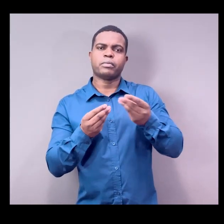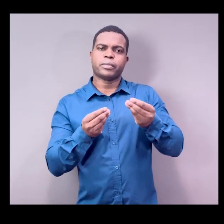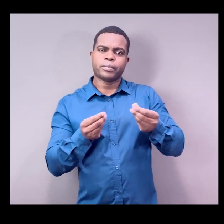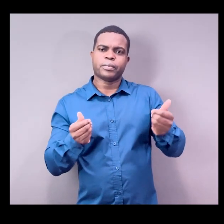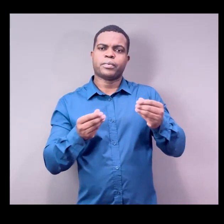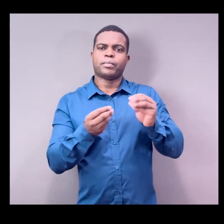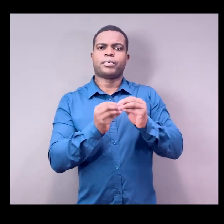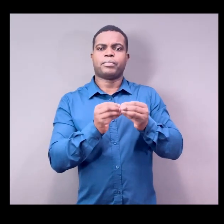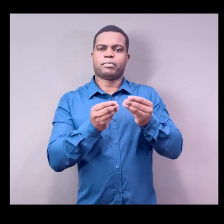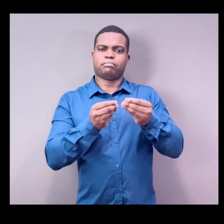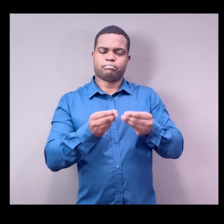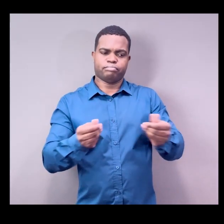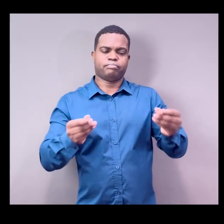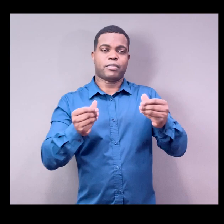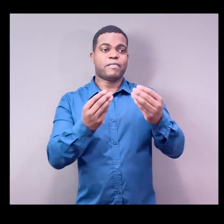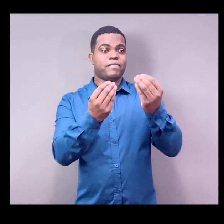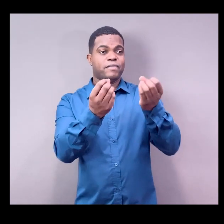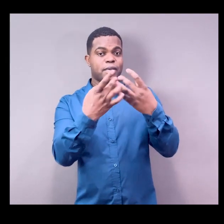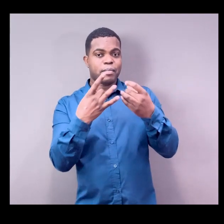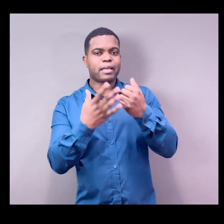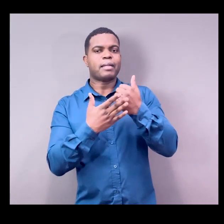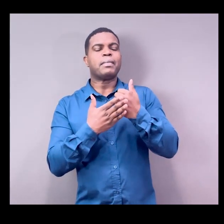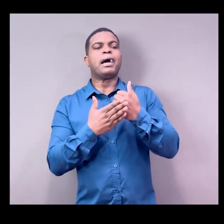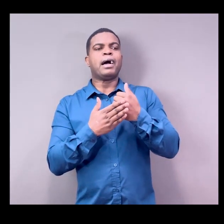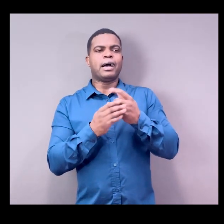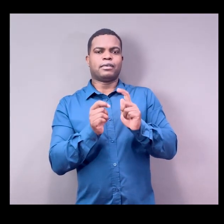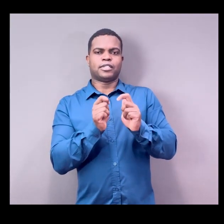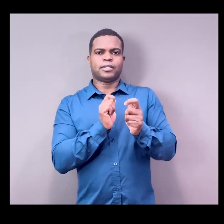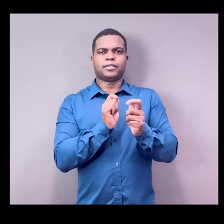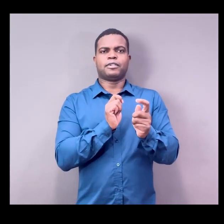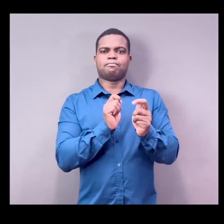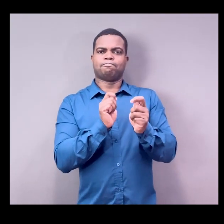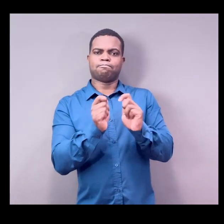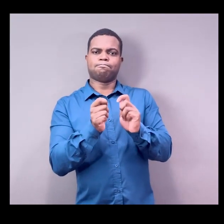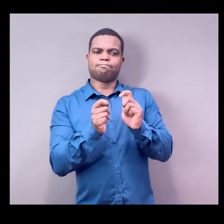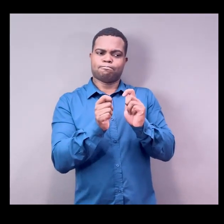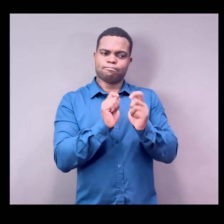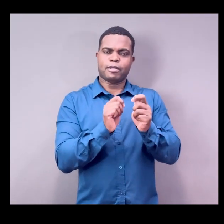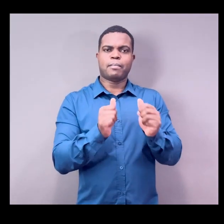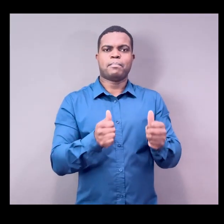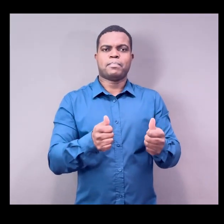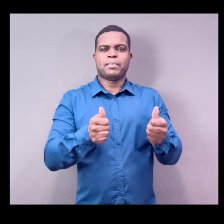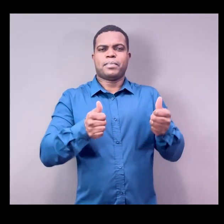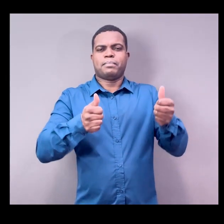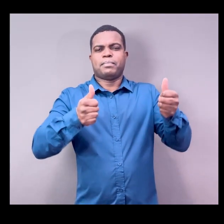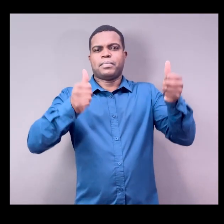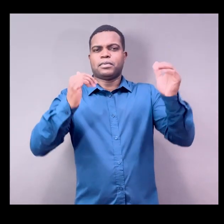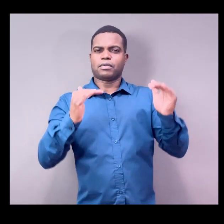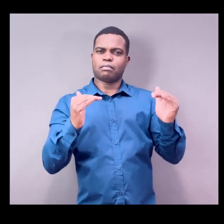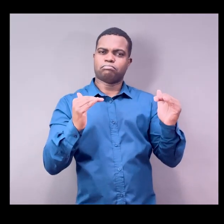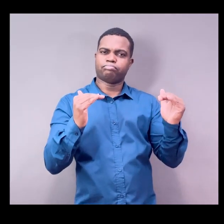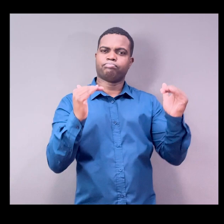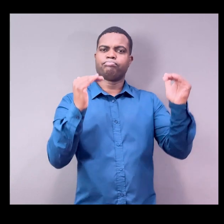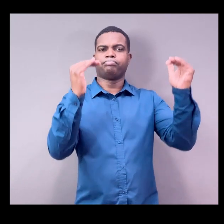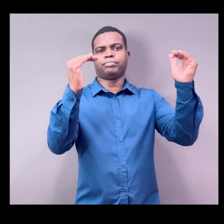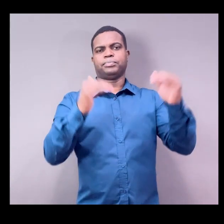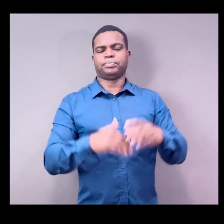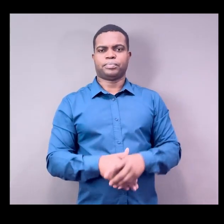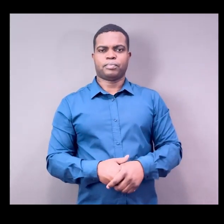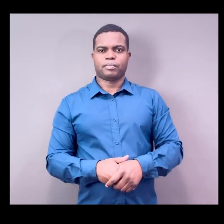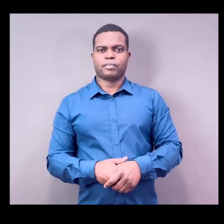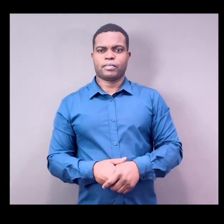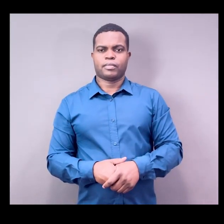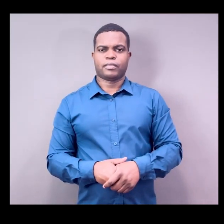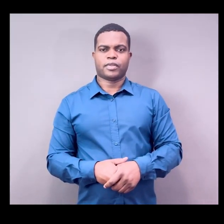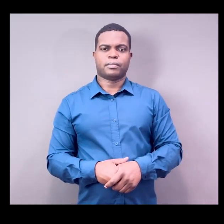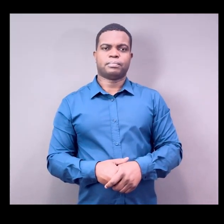just engaging, you need to get feedbacks from them so that those feedbacks will help you to better